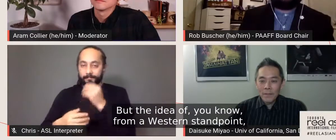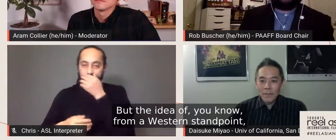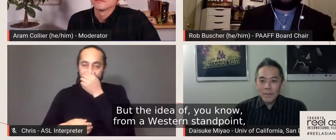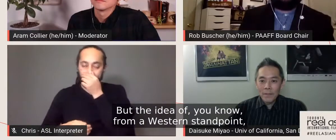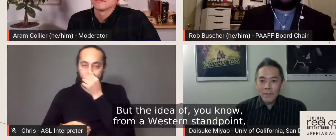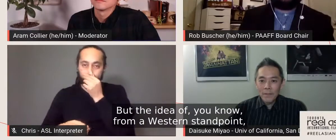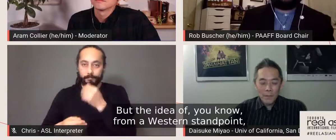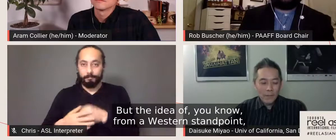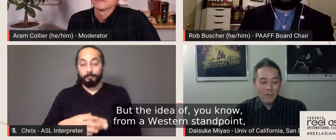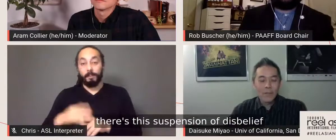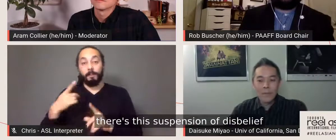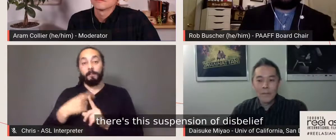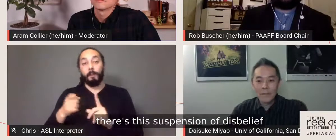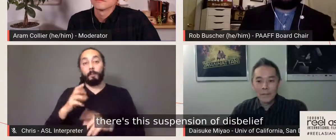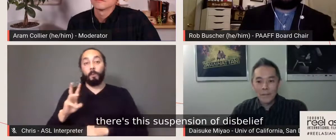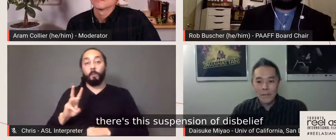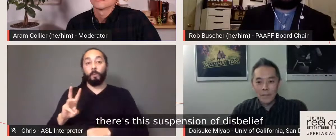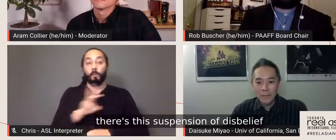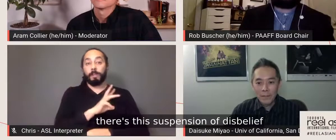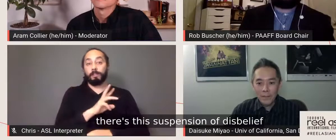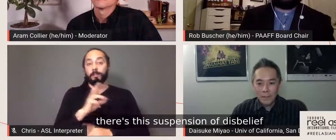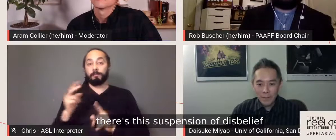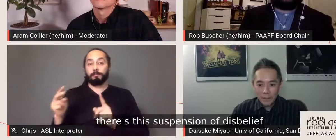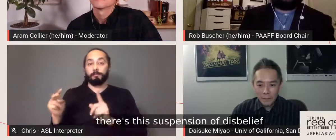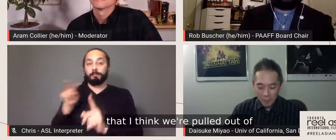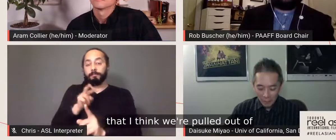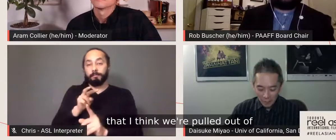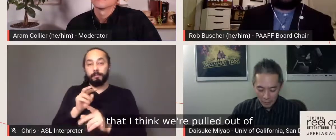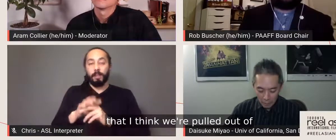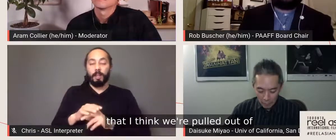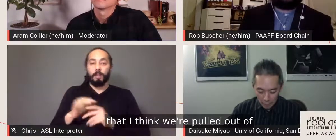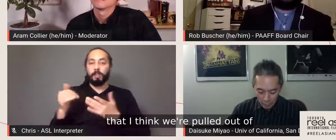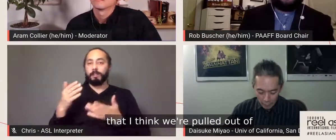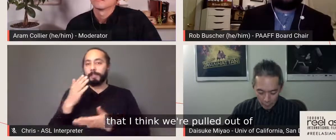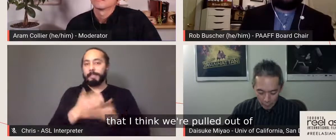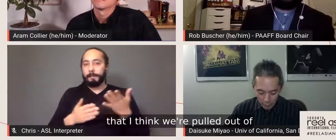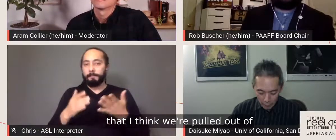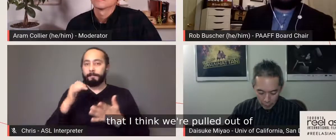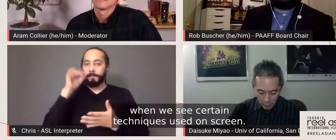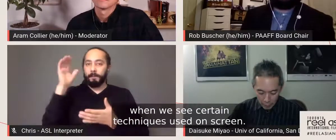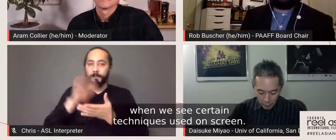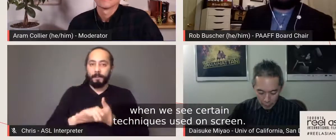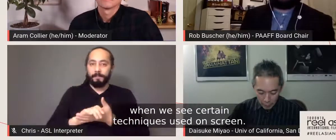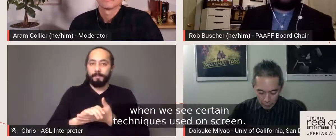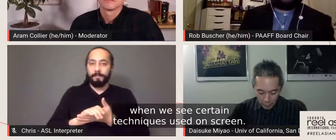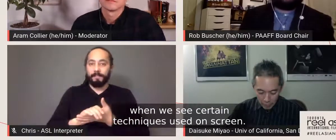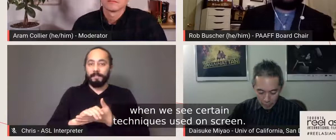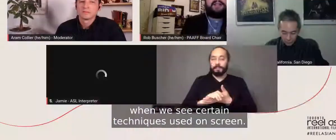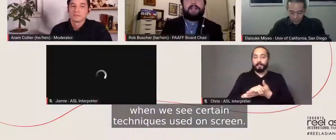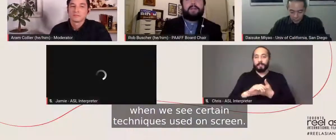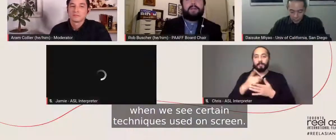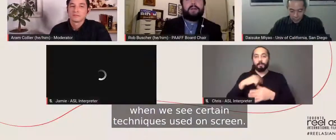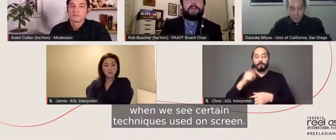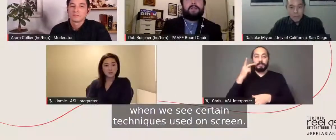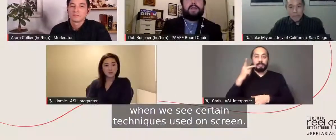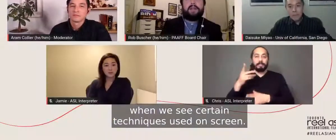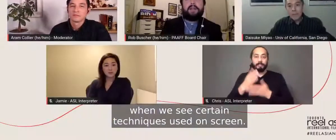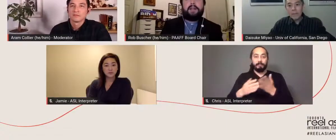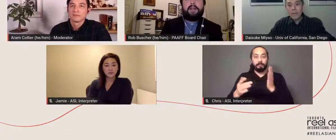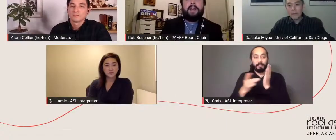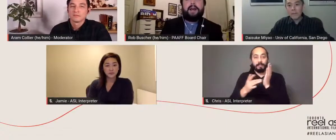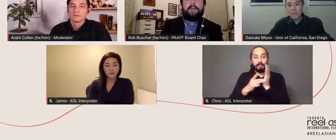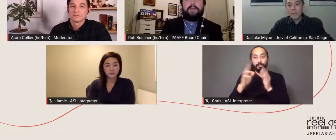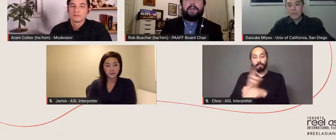Western standpoint, there's a suspension of disbelief that I think we're pulled out of when we see certain techniques used on